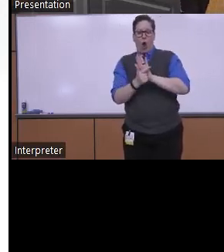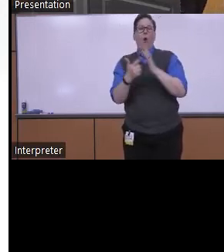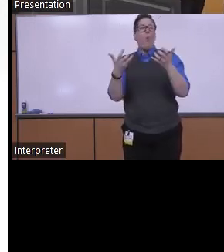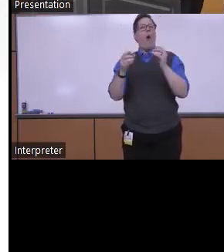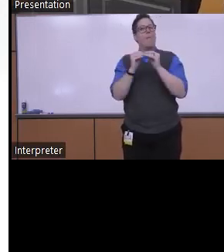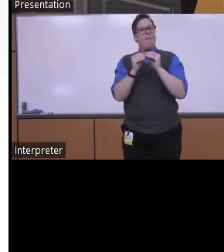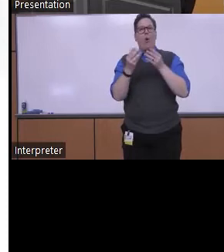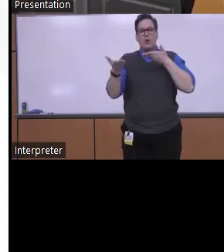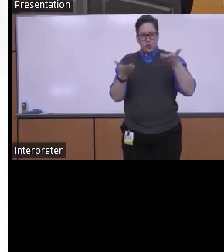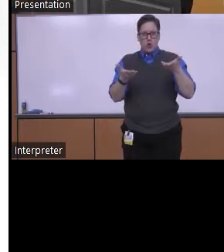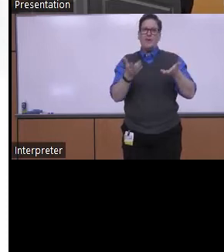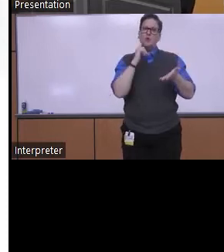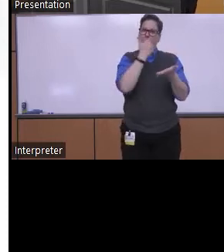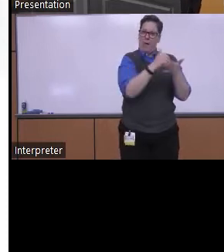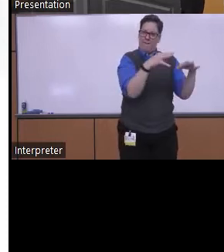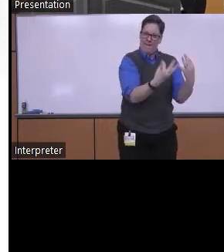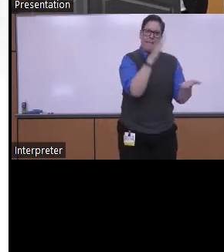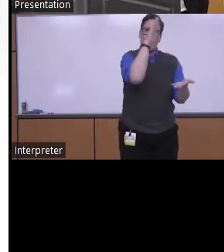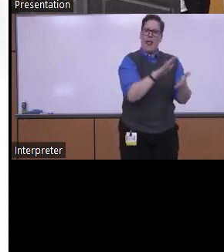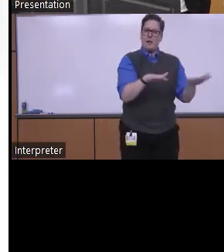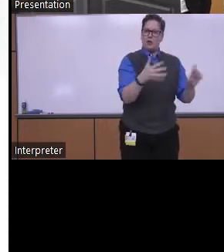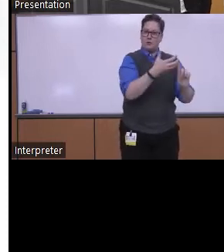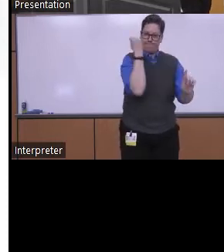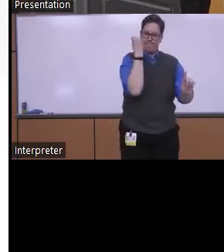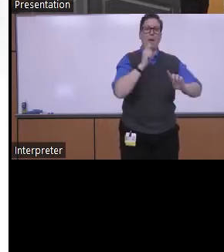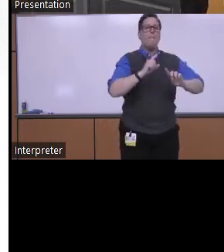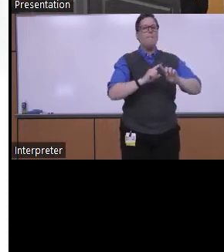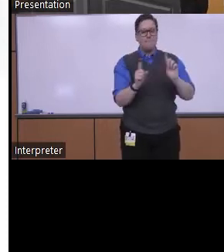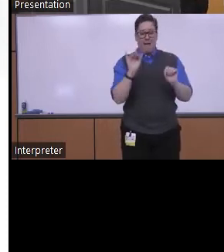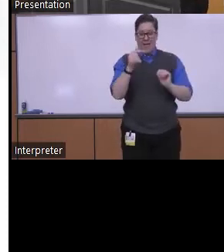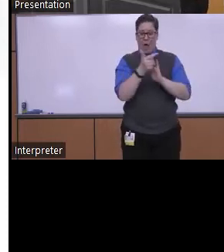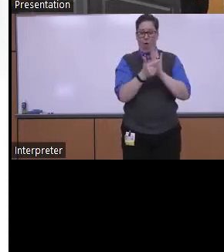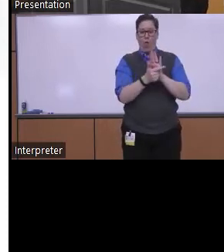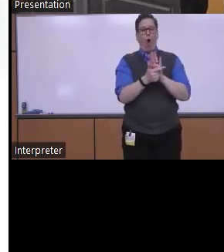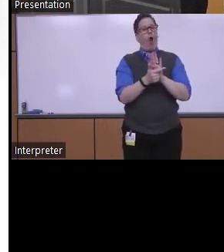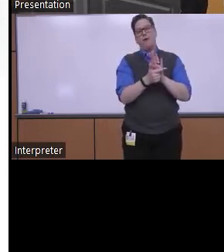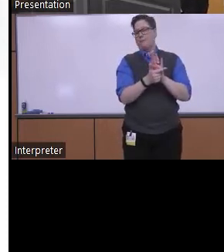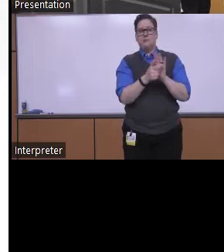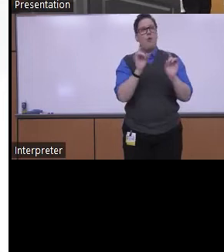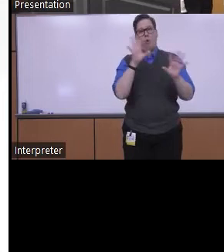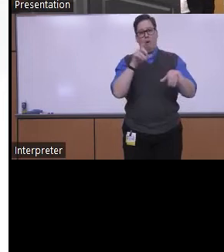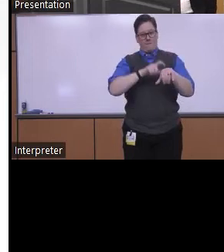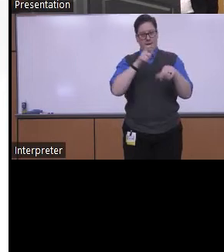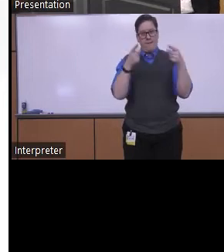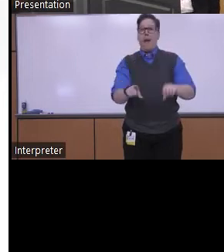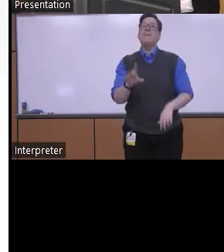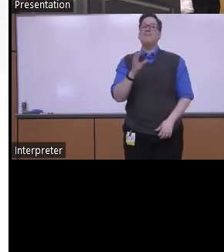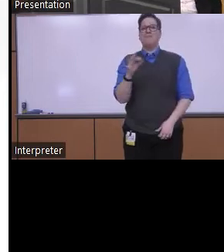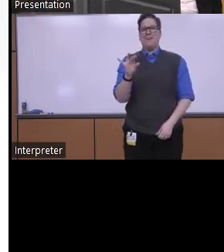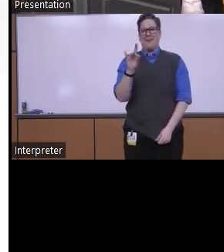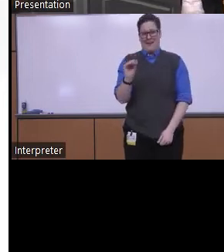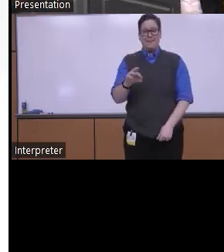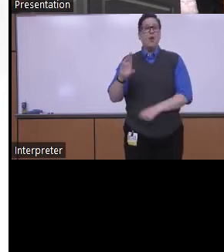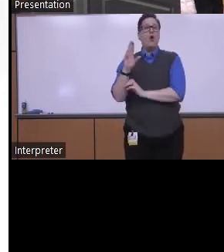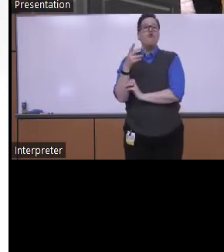to reduce unnecessary removal. But ACWA could not have come at a less opportune time, 1980. The